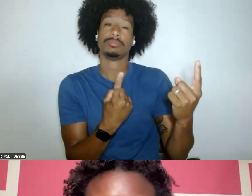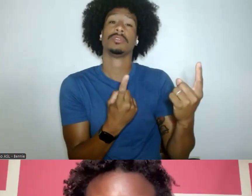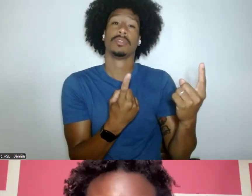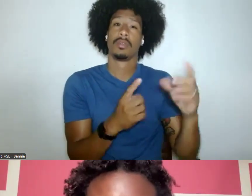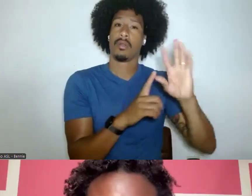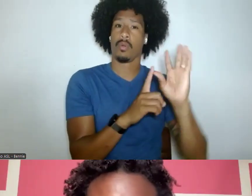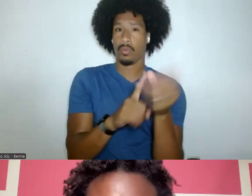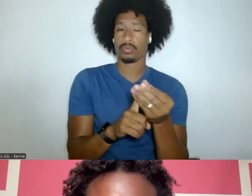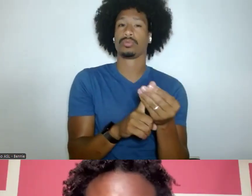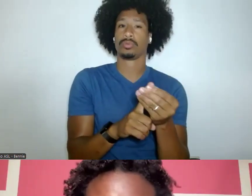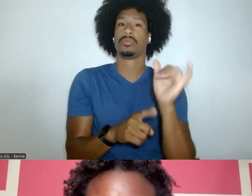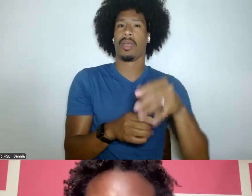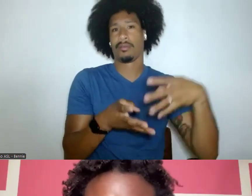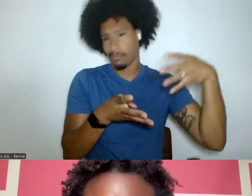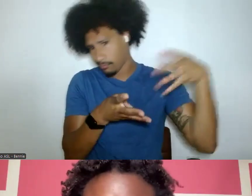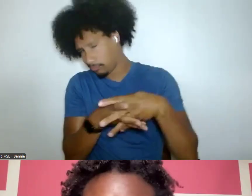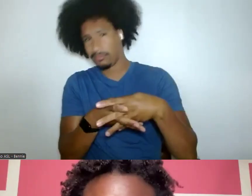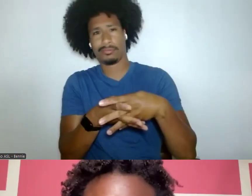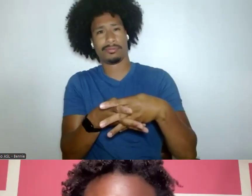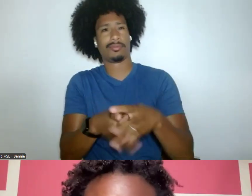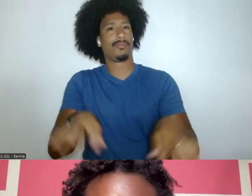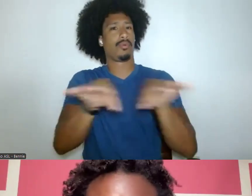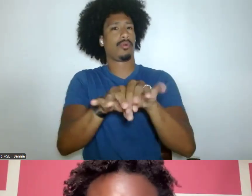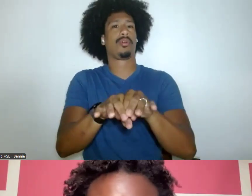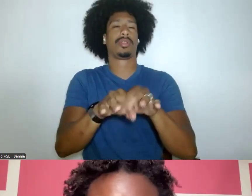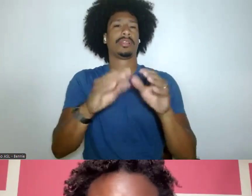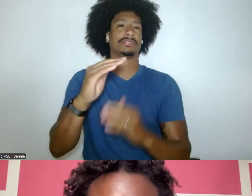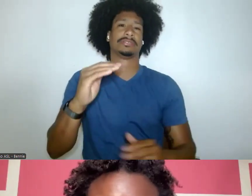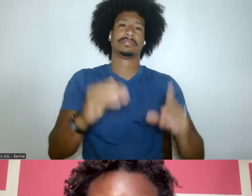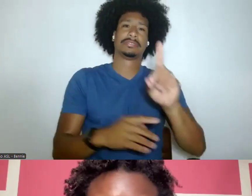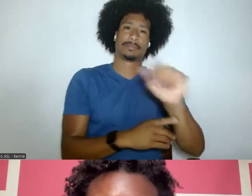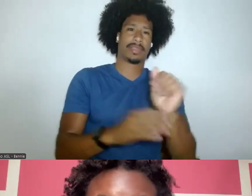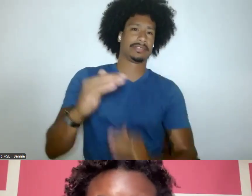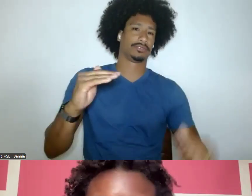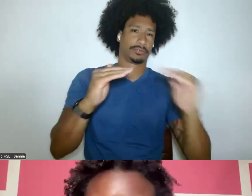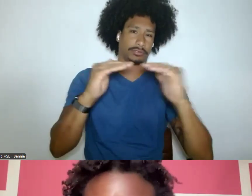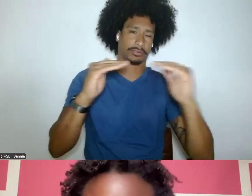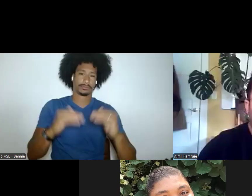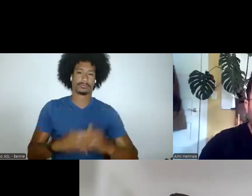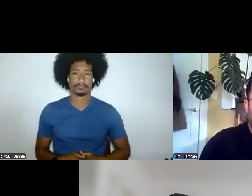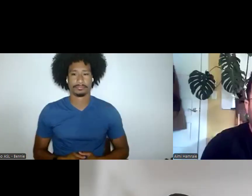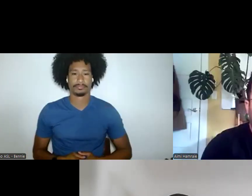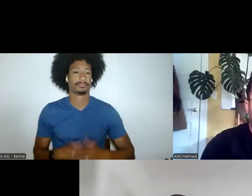of disability justice. And with that, I'm going to turn it to Angela.